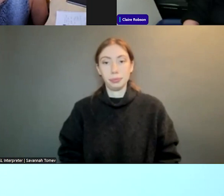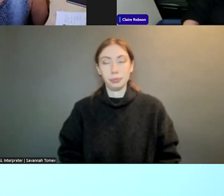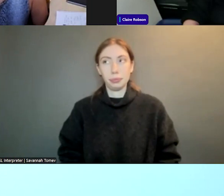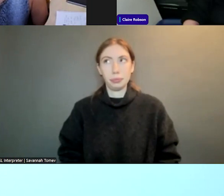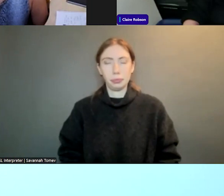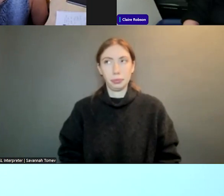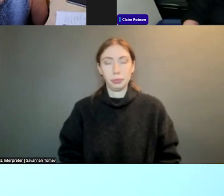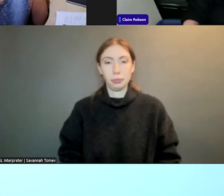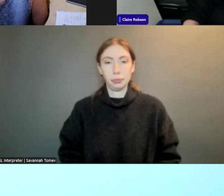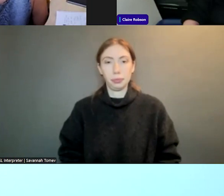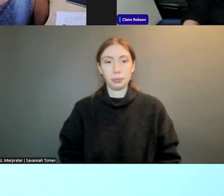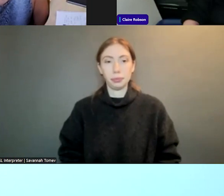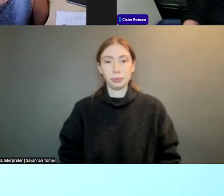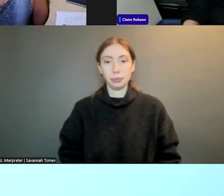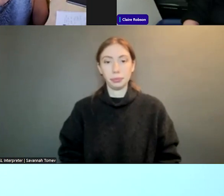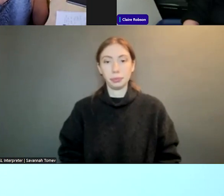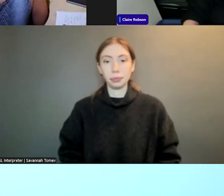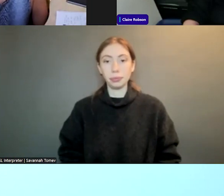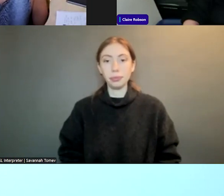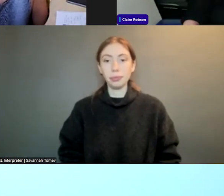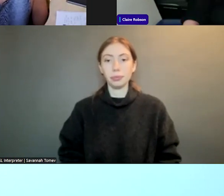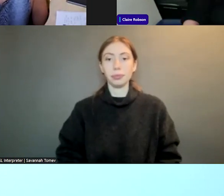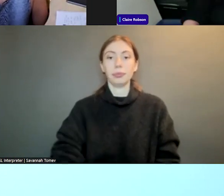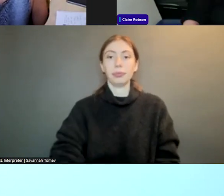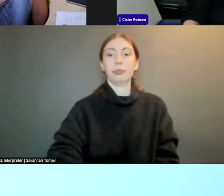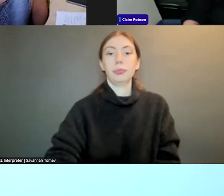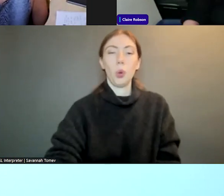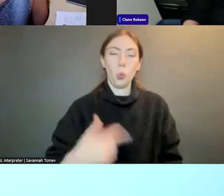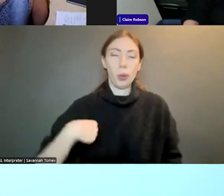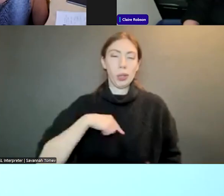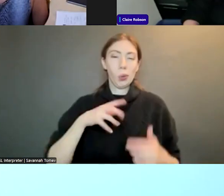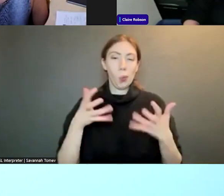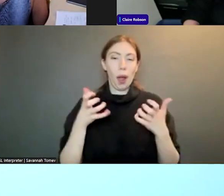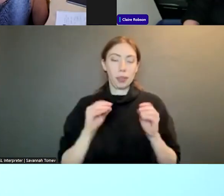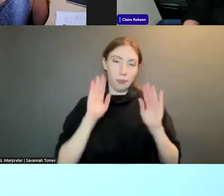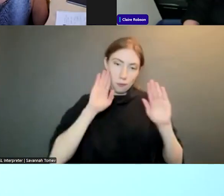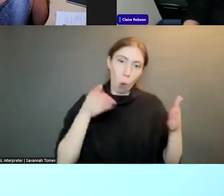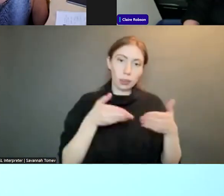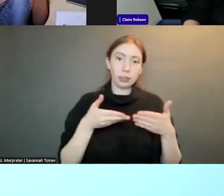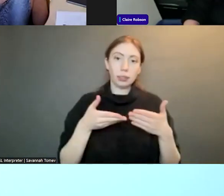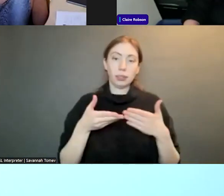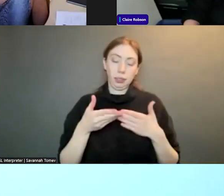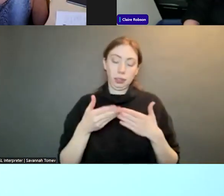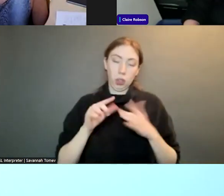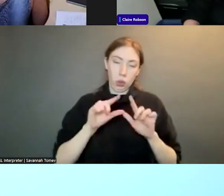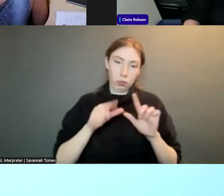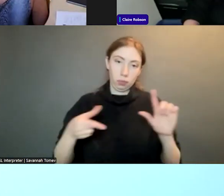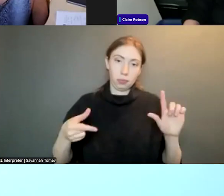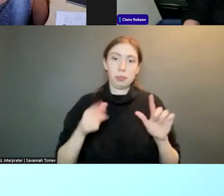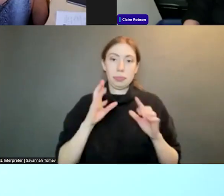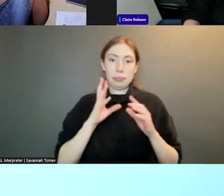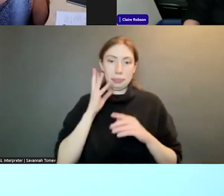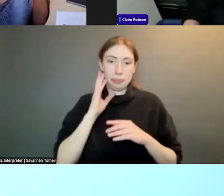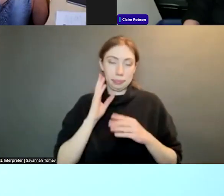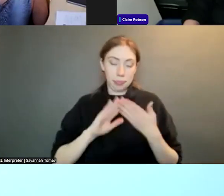There was another question in regards to, say, given that many LGBTQ experienced high